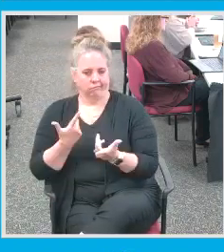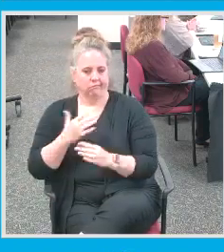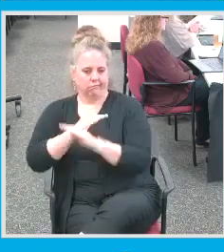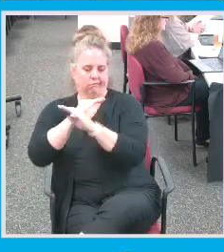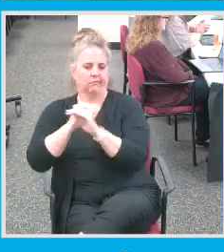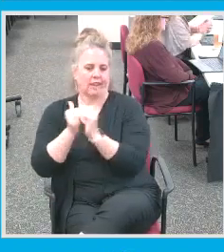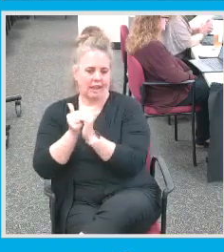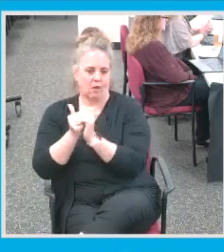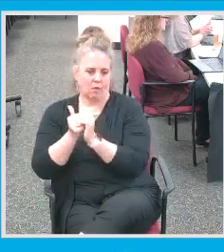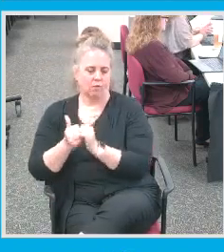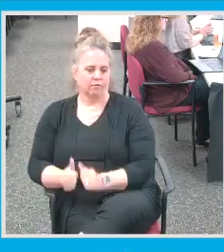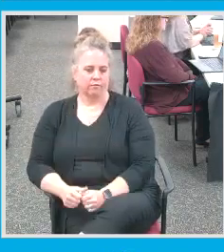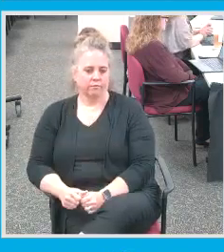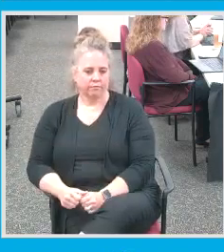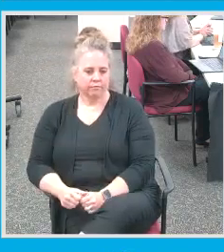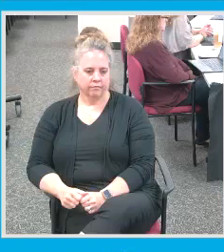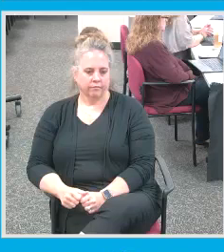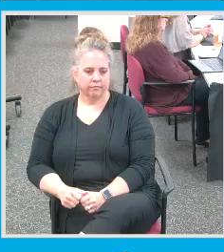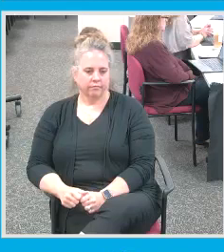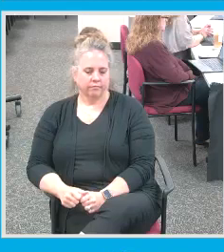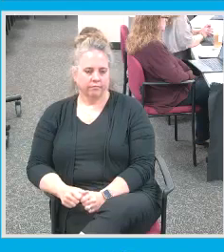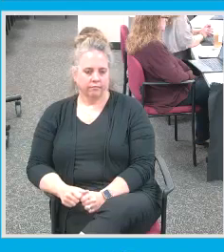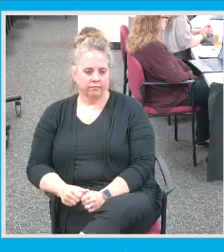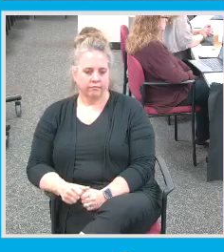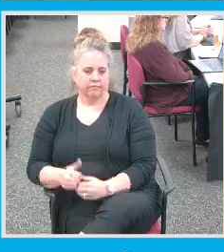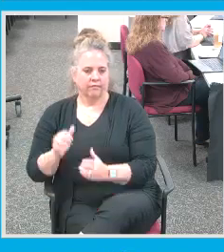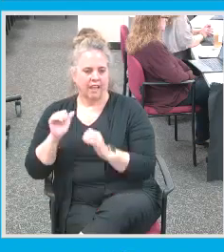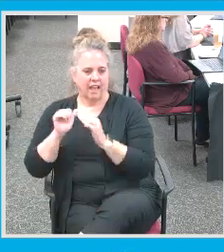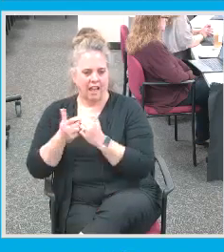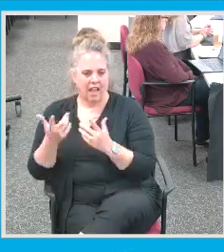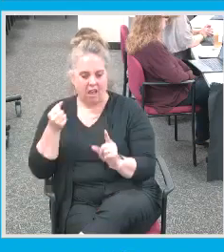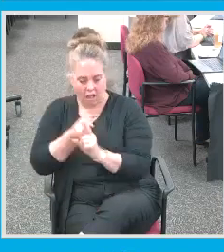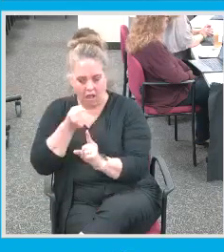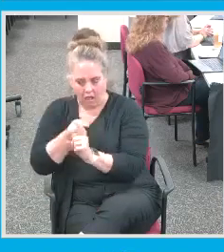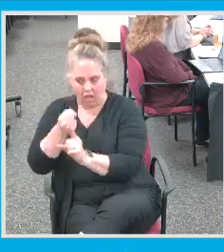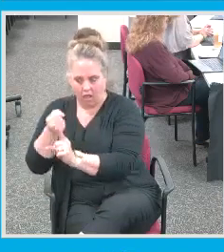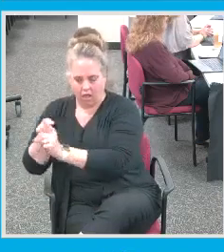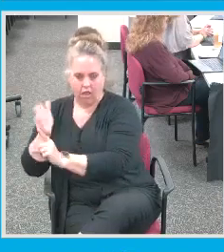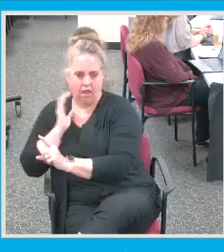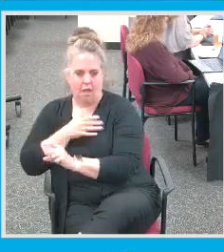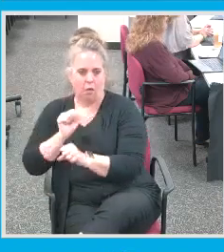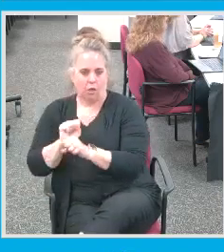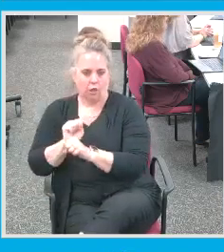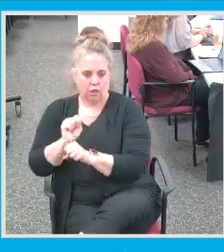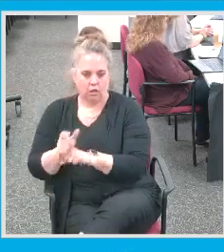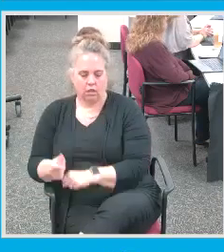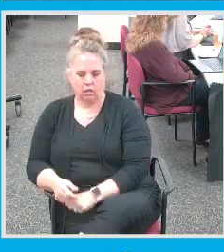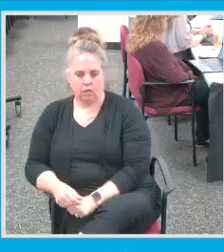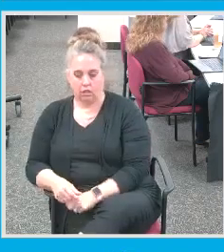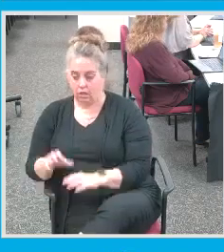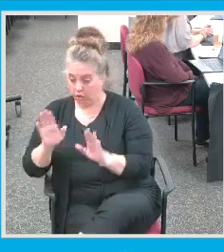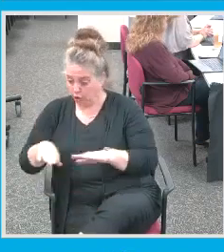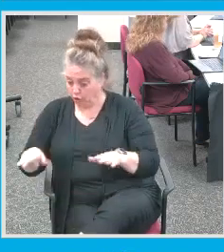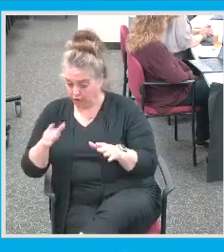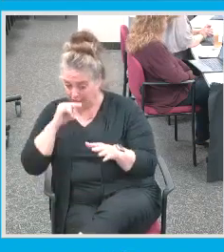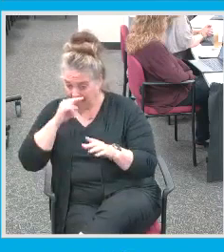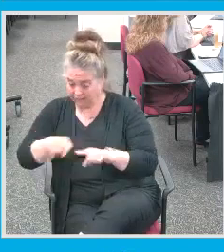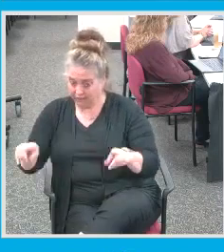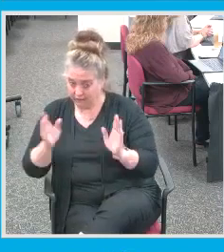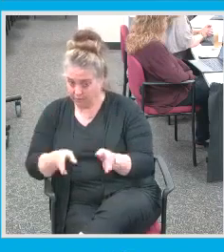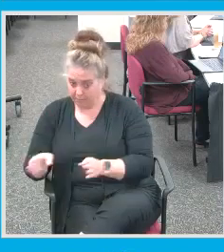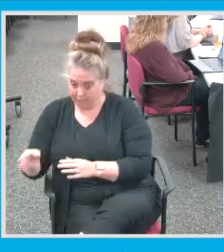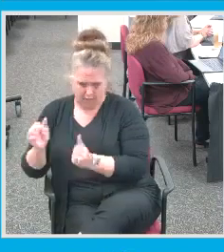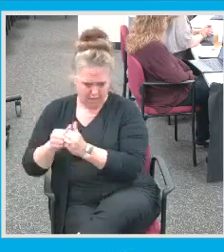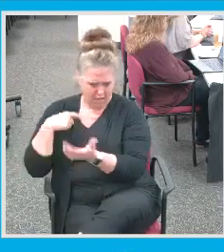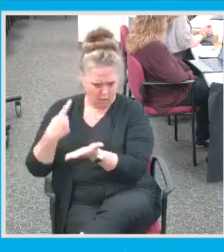as it relates to the work that we're doing. And so as we prep with the kids, we will have discussion and